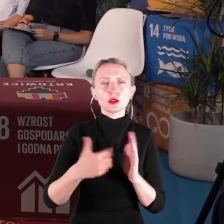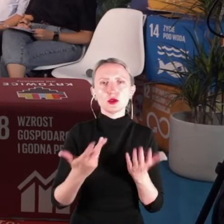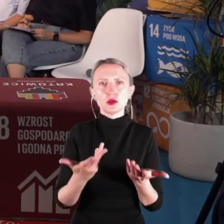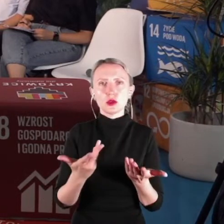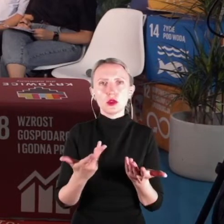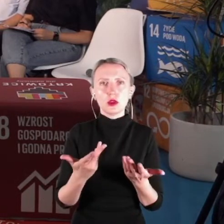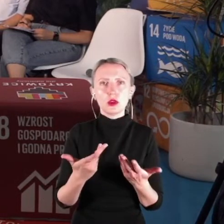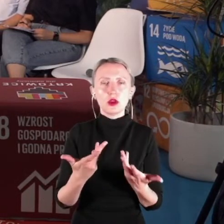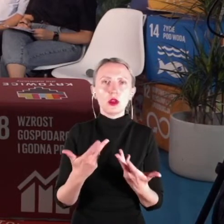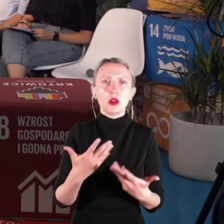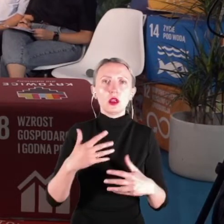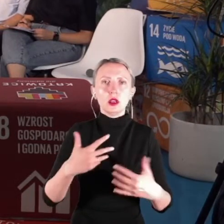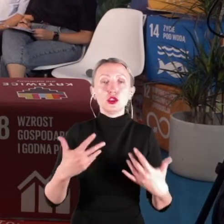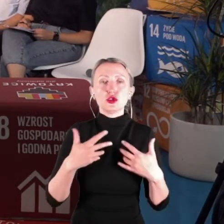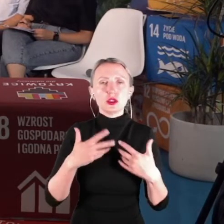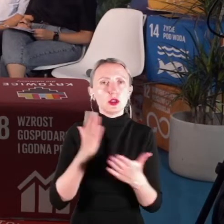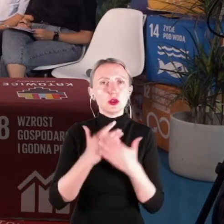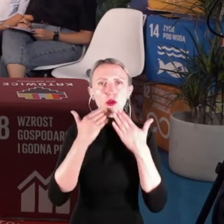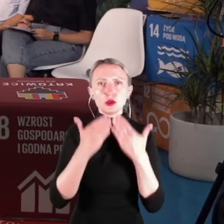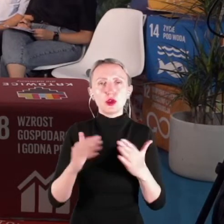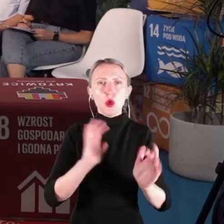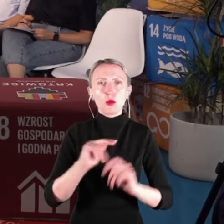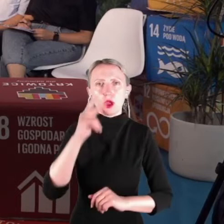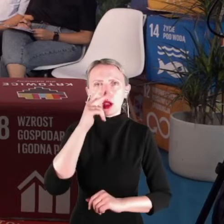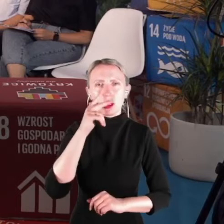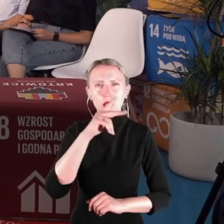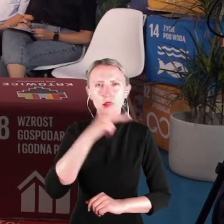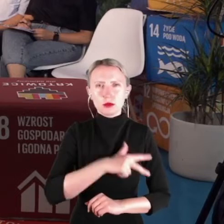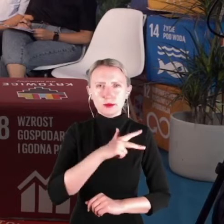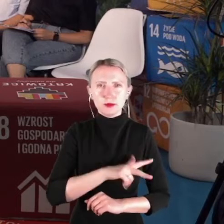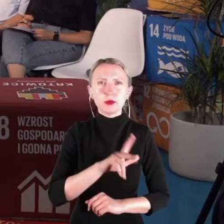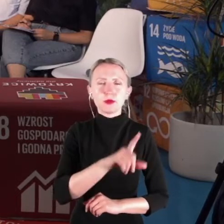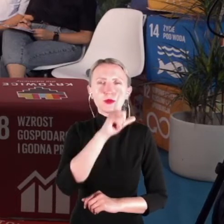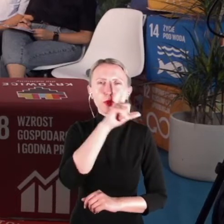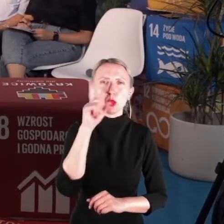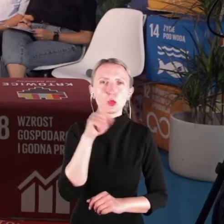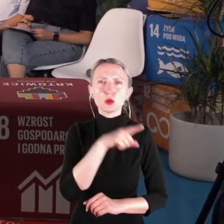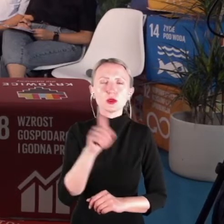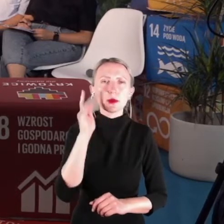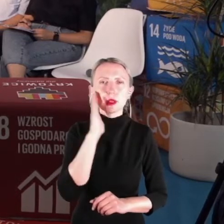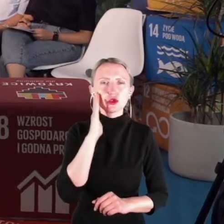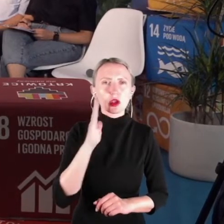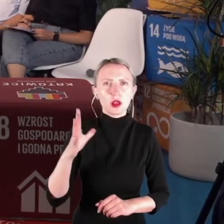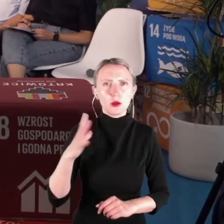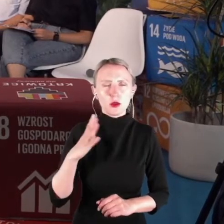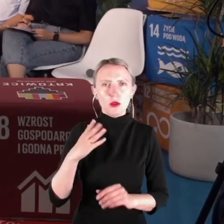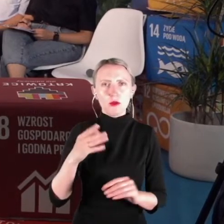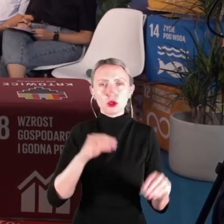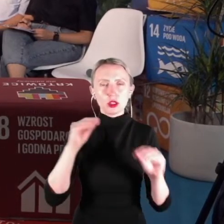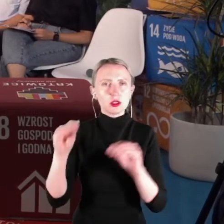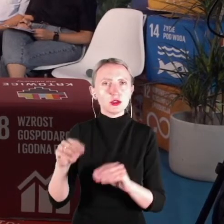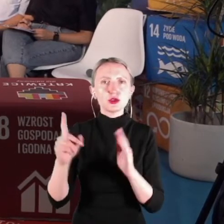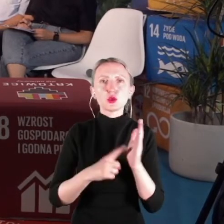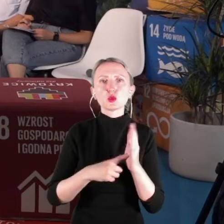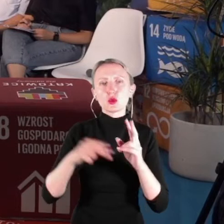the kind of discourses of those people who were leaving the town and then coming back, deciding to come back, and they always were kind of referring